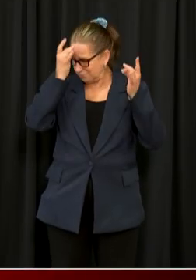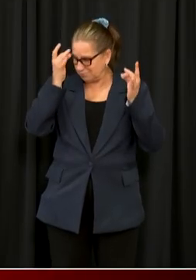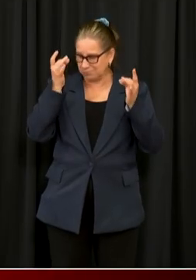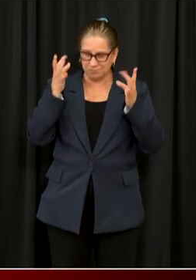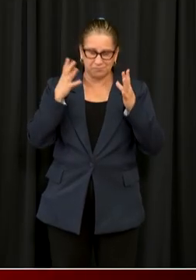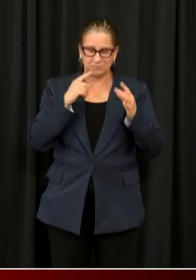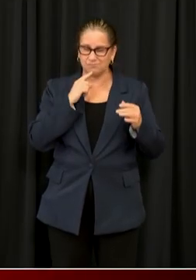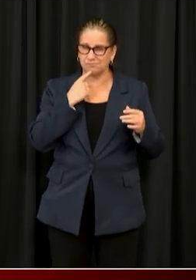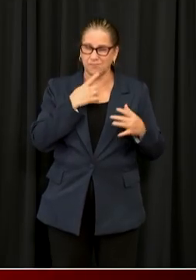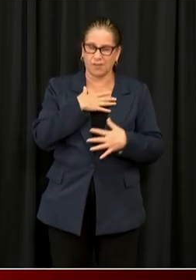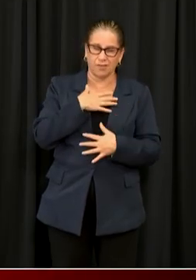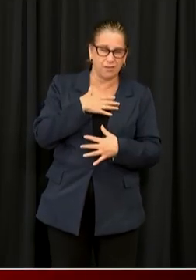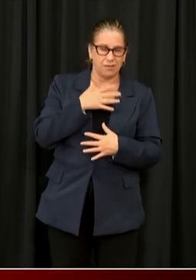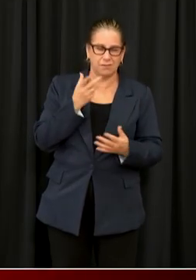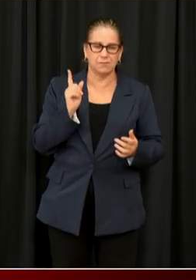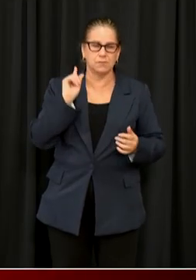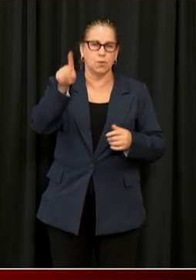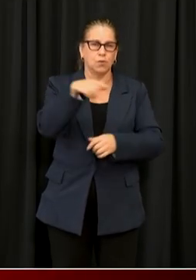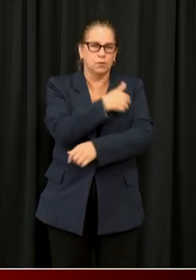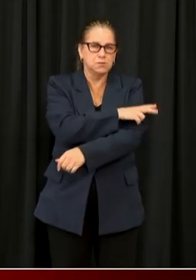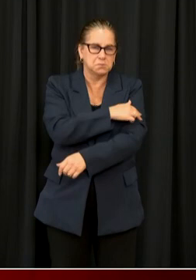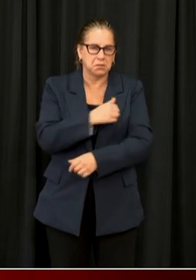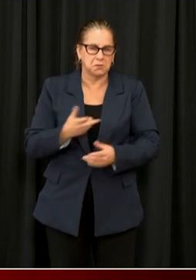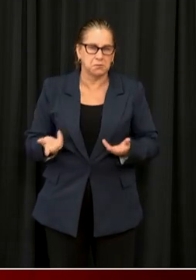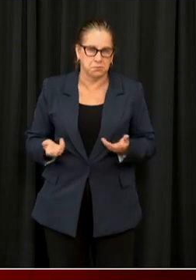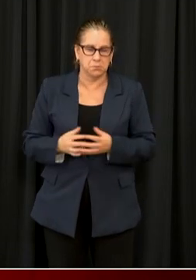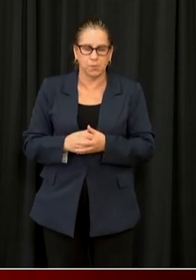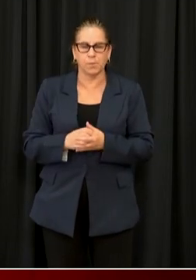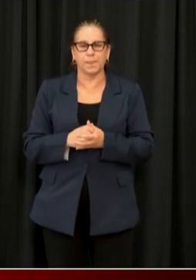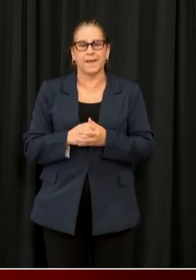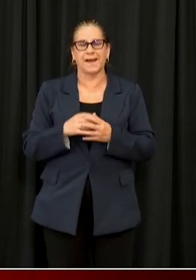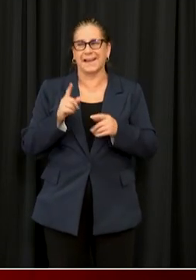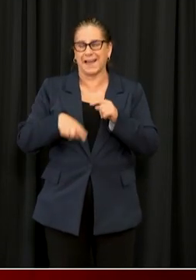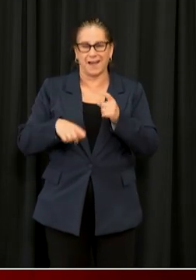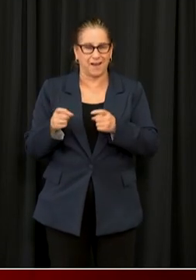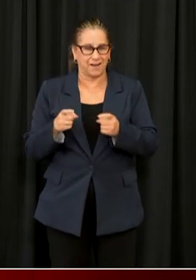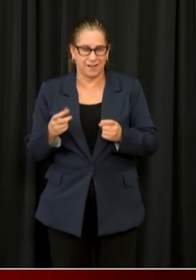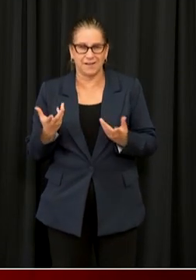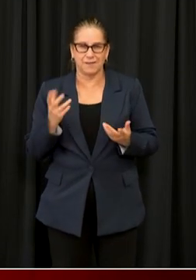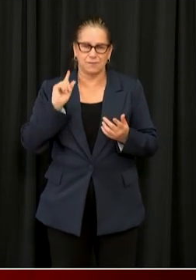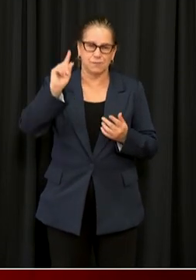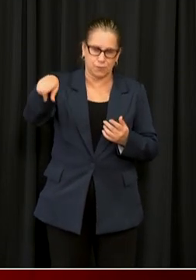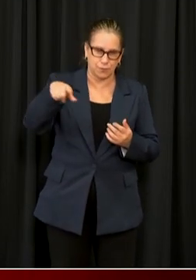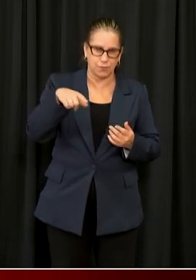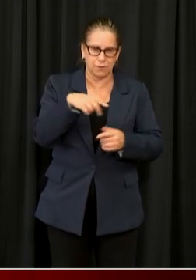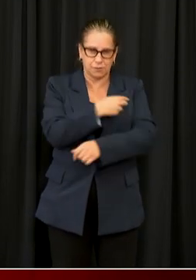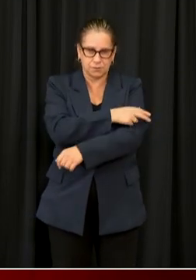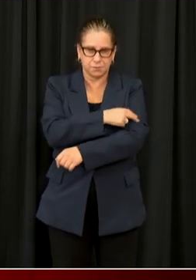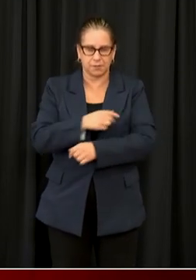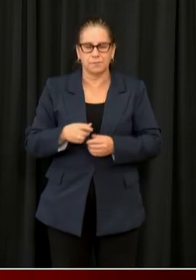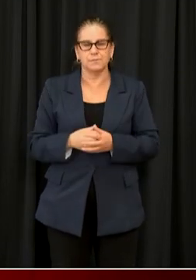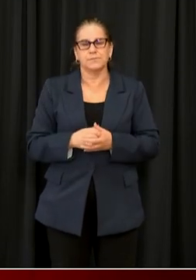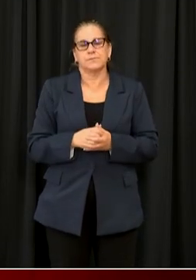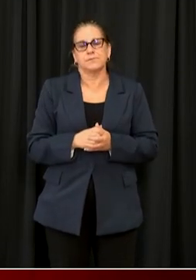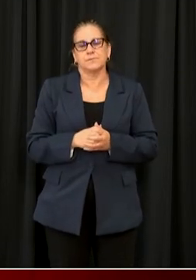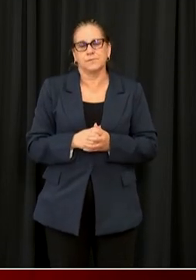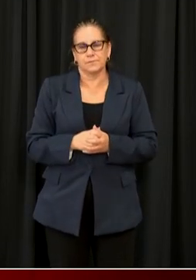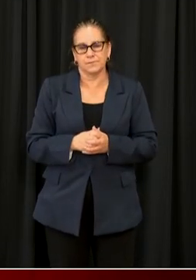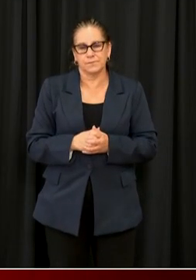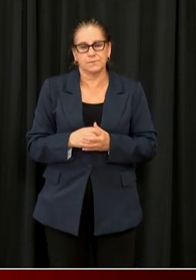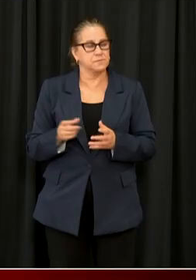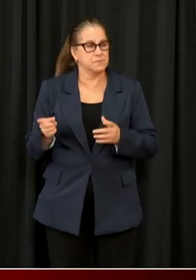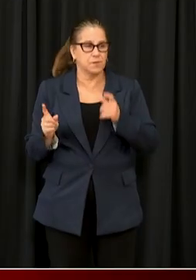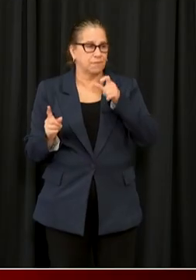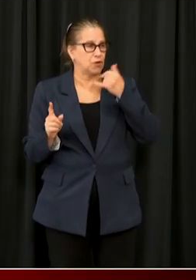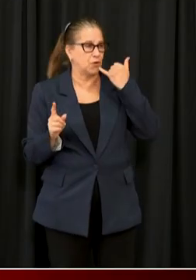be managed. You will not have to call your own contacts, and you will not be identified to